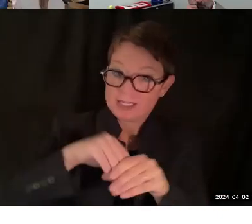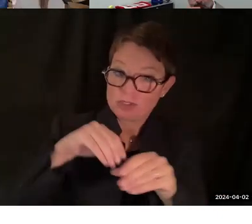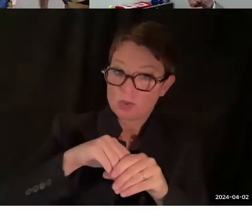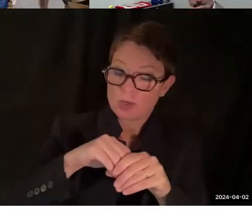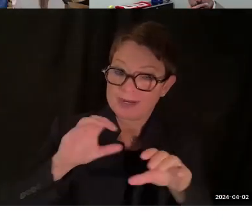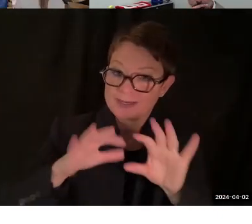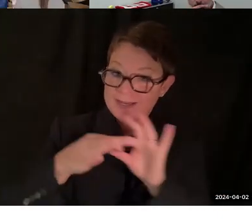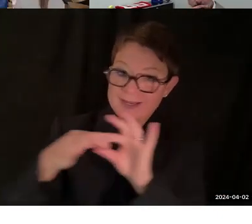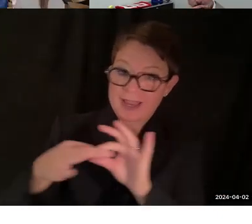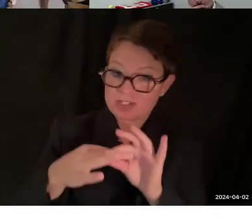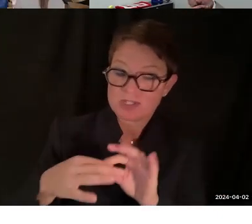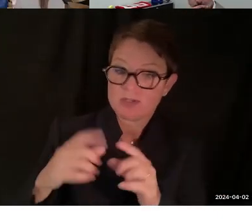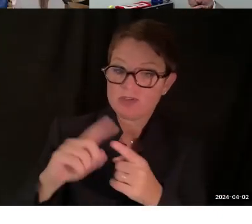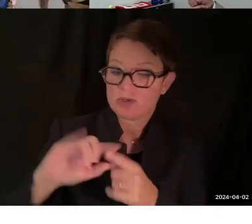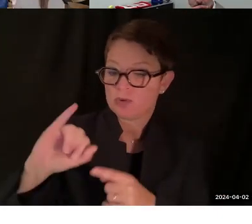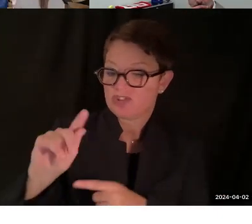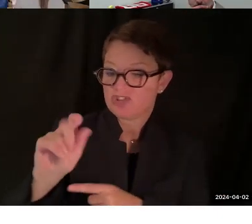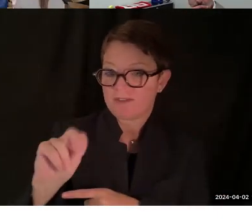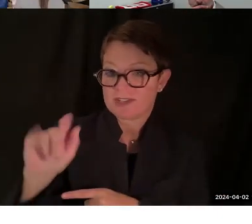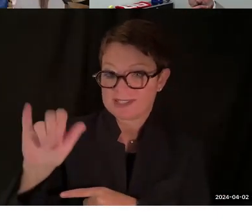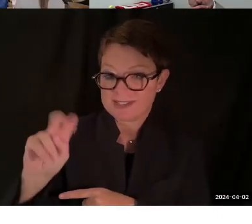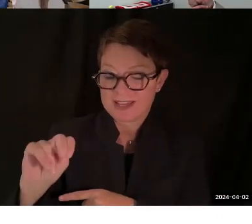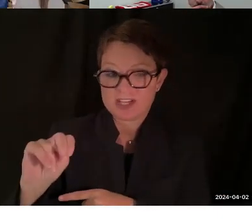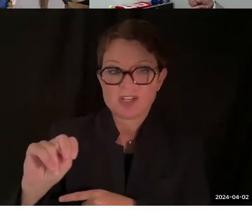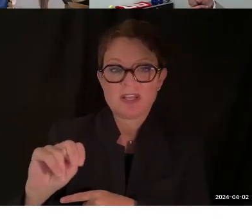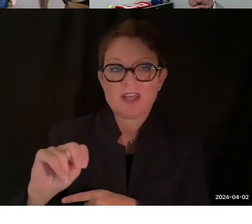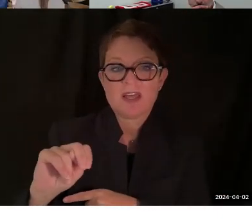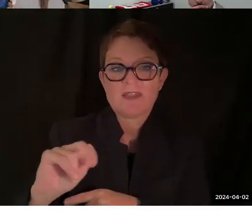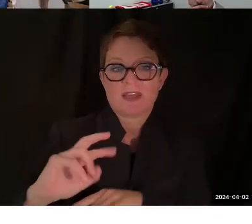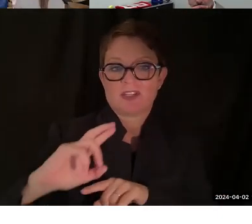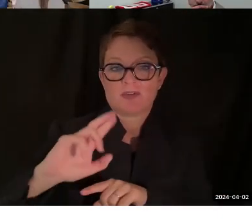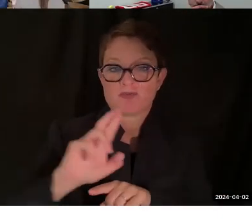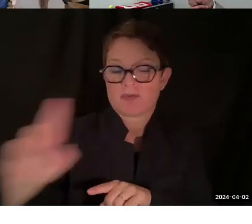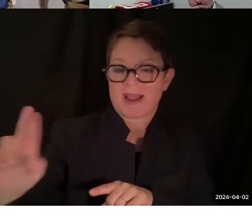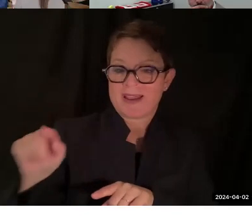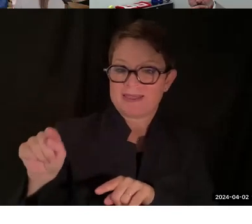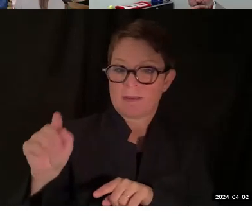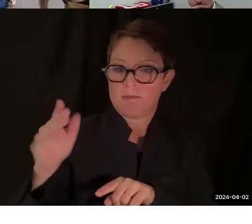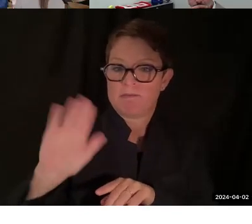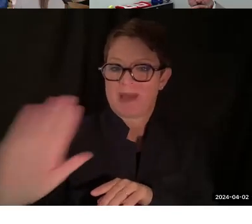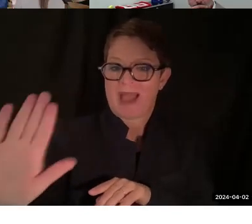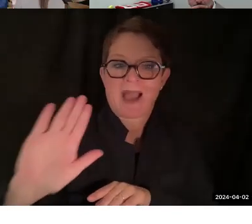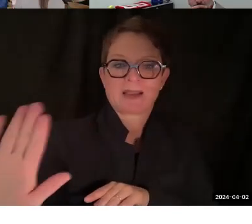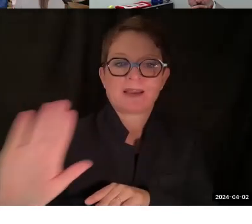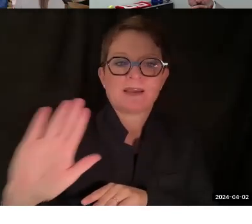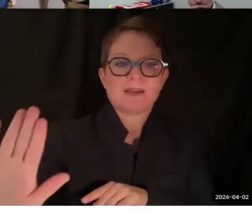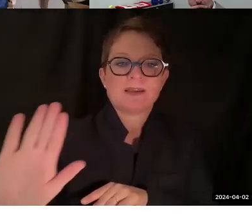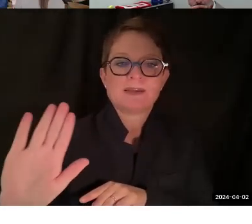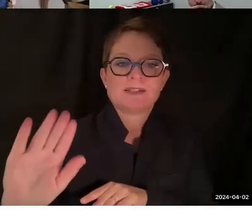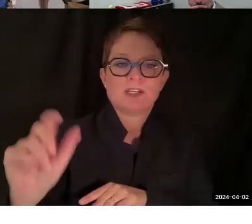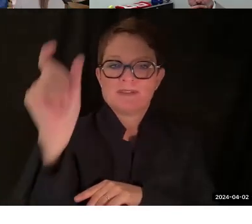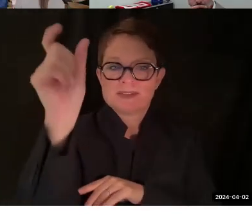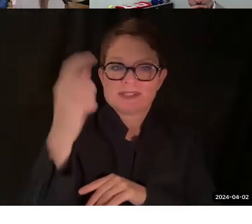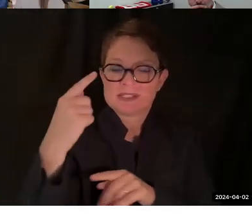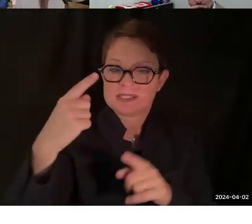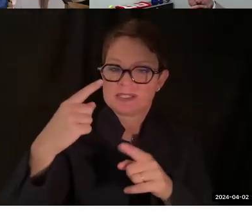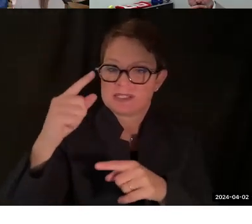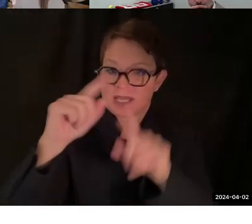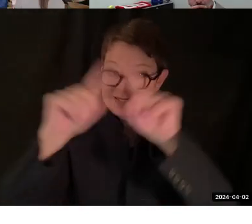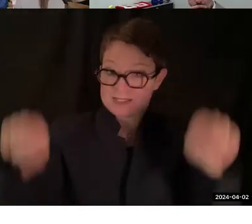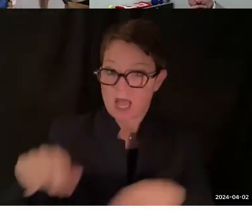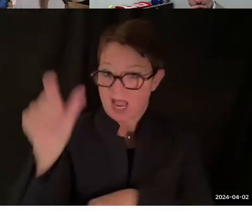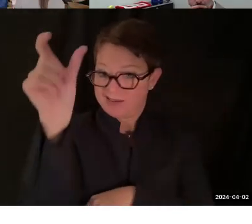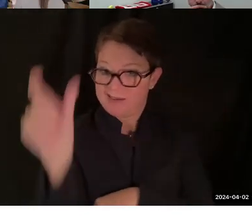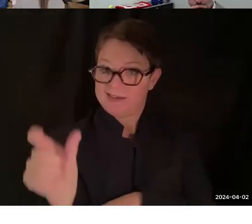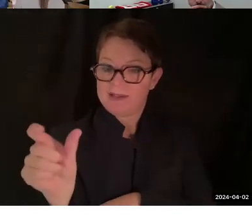connection to Jefferson Station, that's to the right at the back of the image. So where you see kind of a blade sign there to the right, that